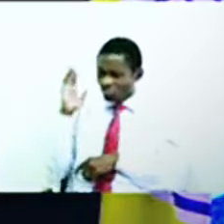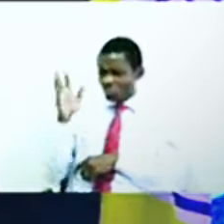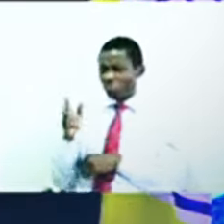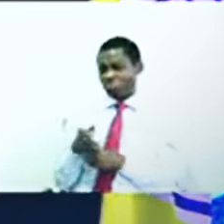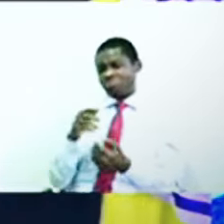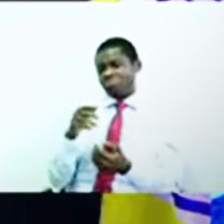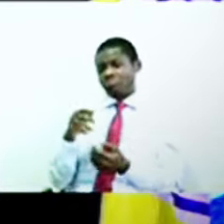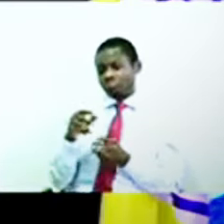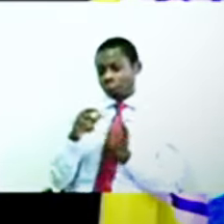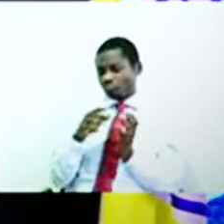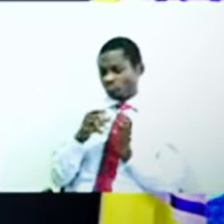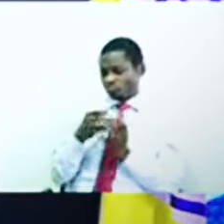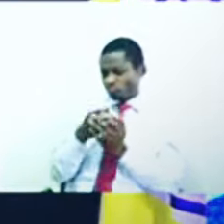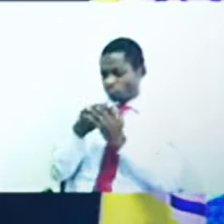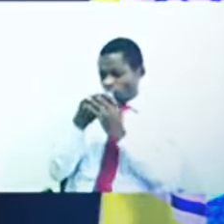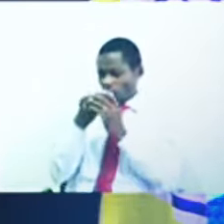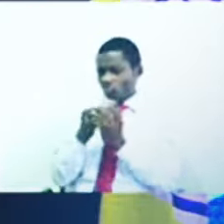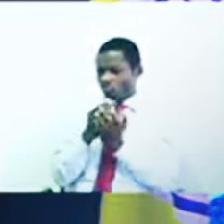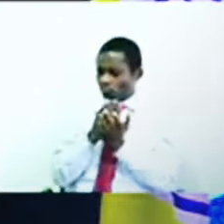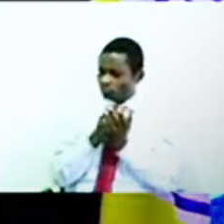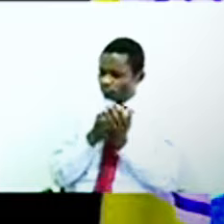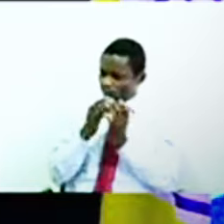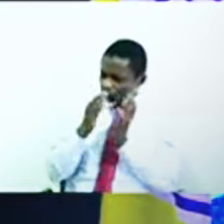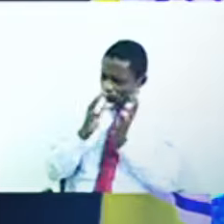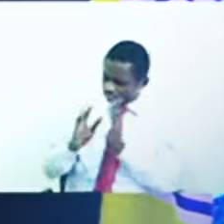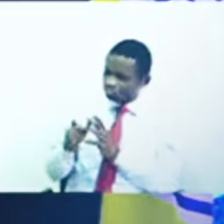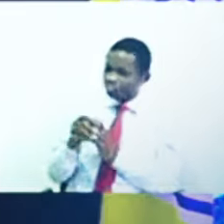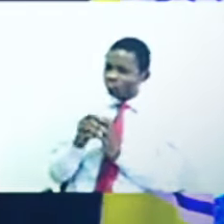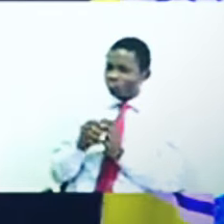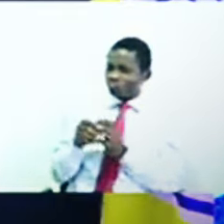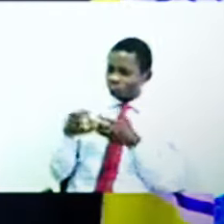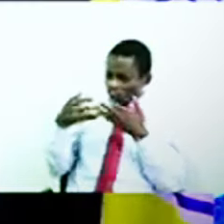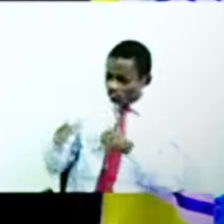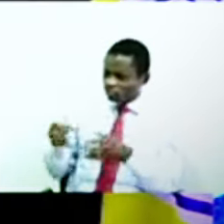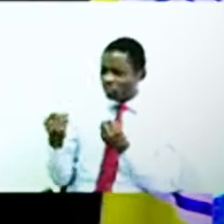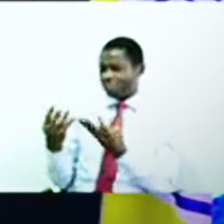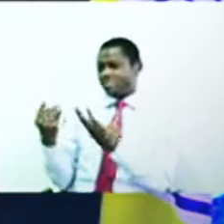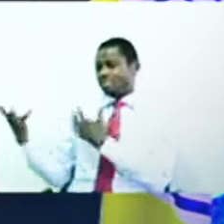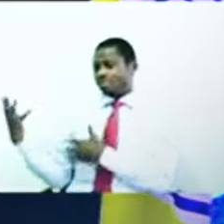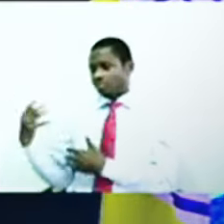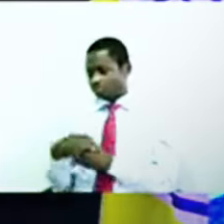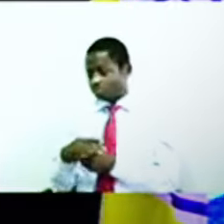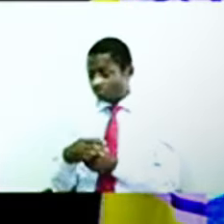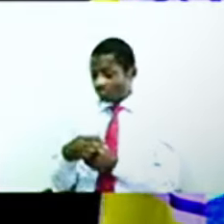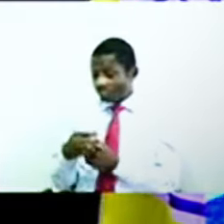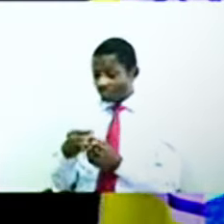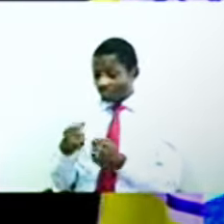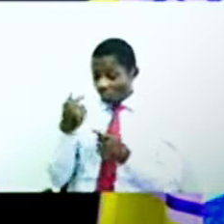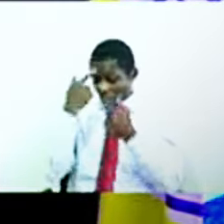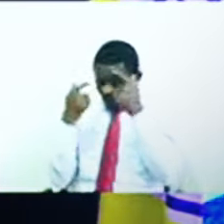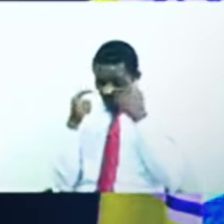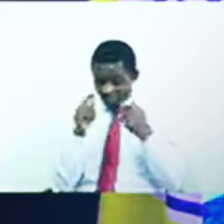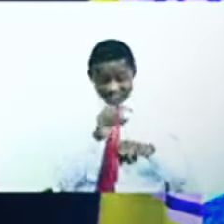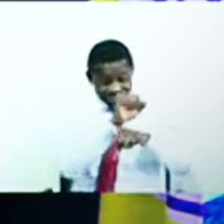property. He is helping me on this farm. Because of him, I'm